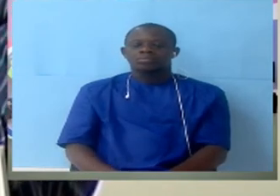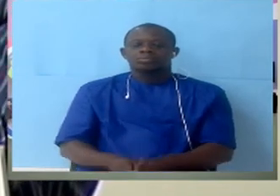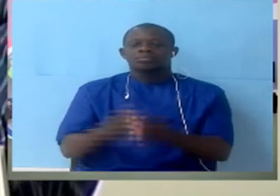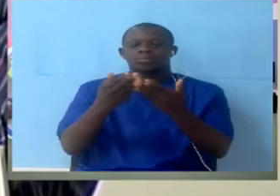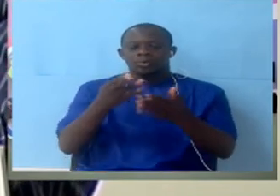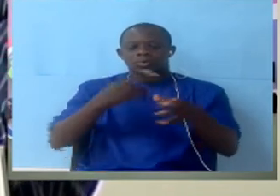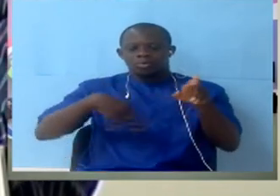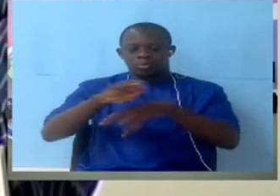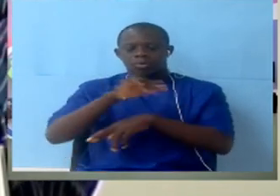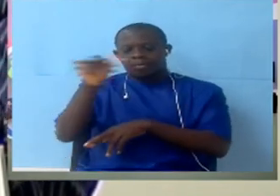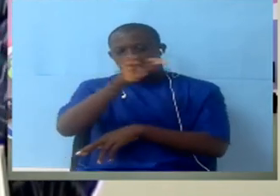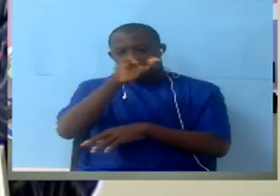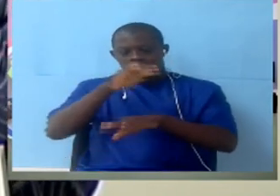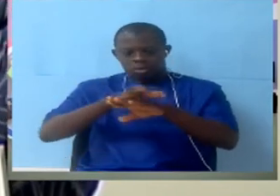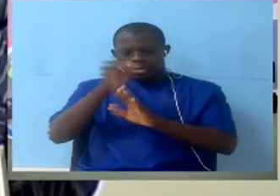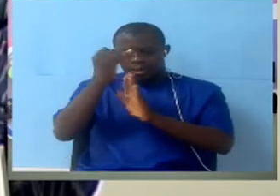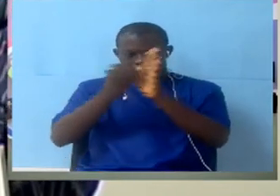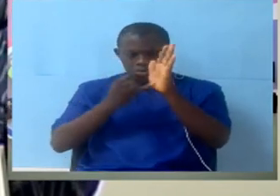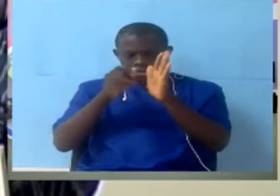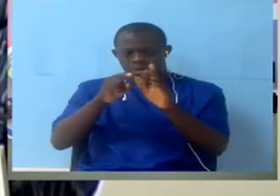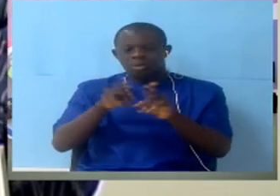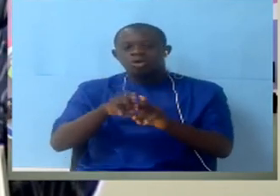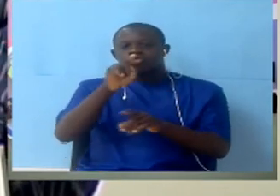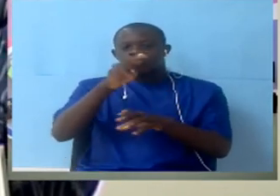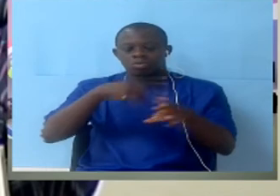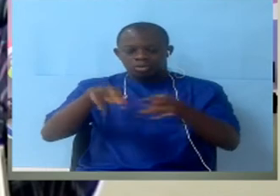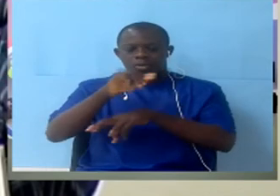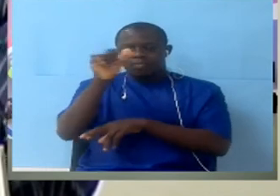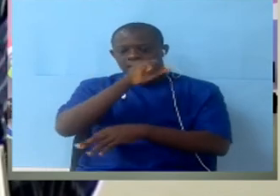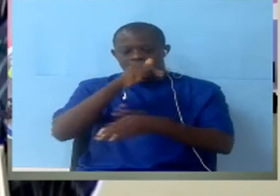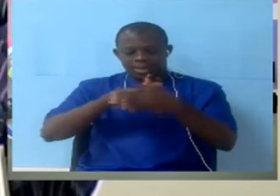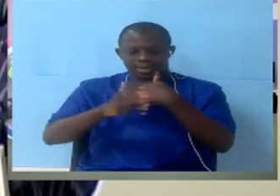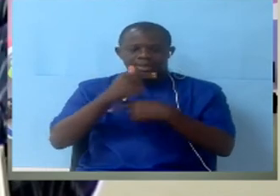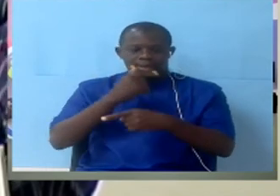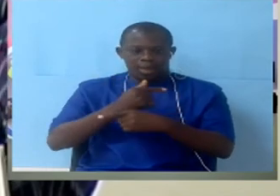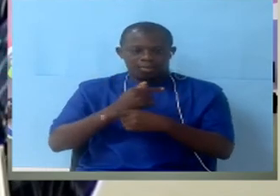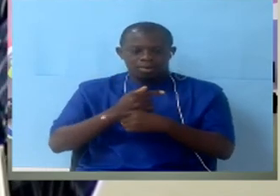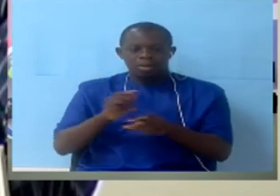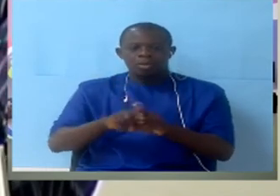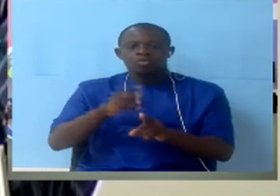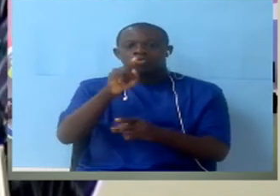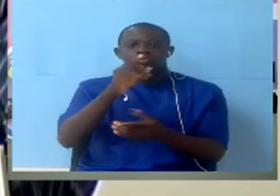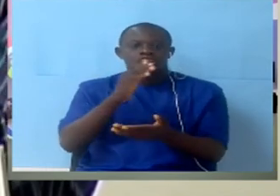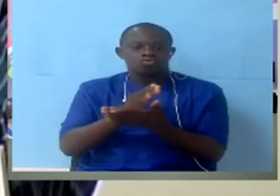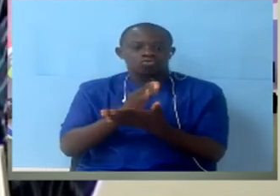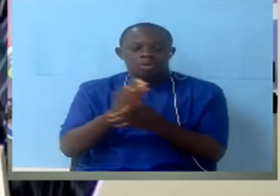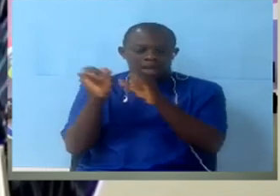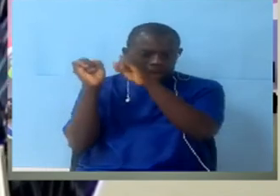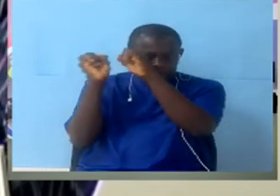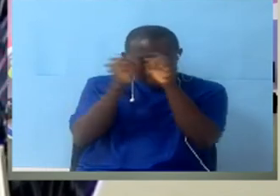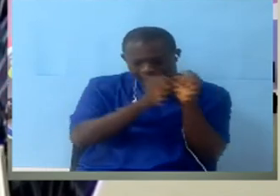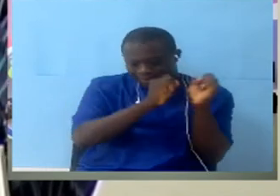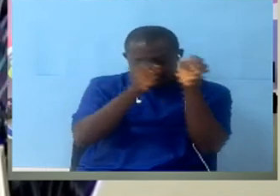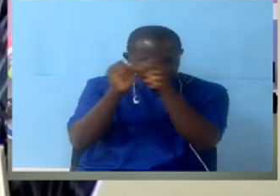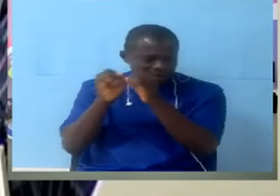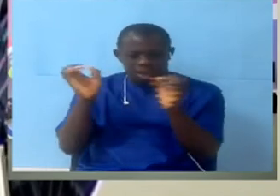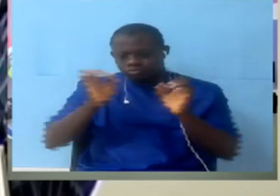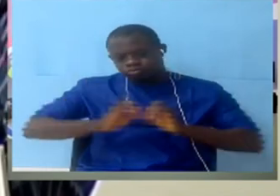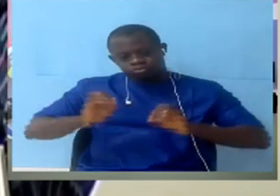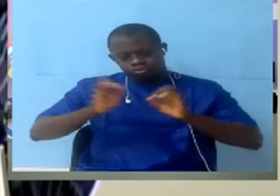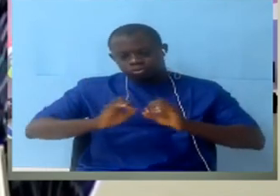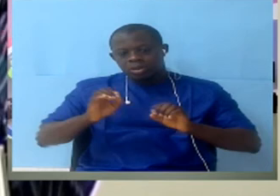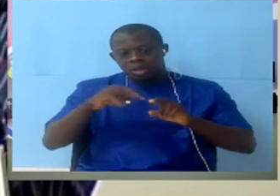back to the issue. You came back to Gambia. You were not hiding your presence according to